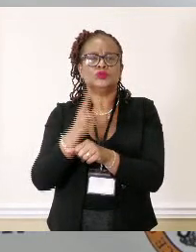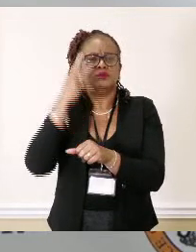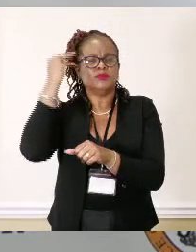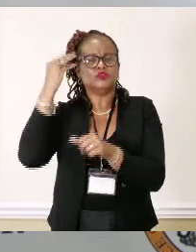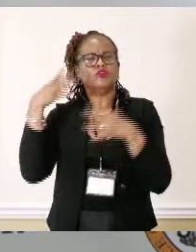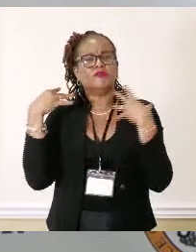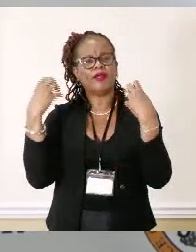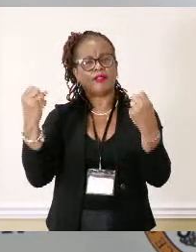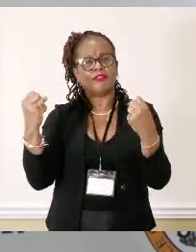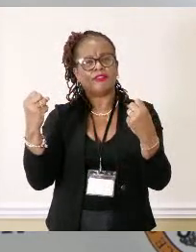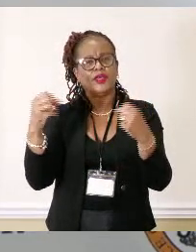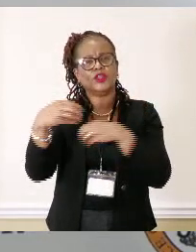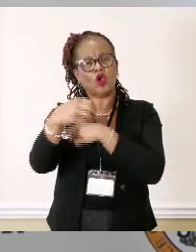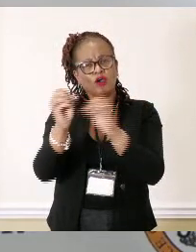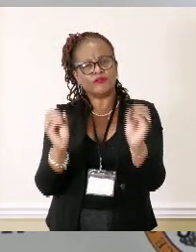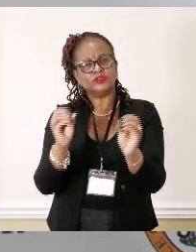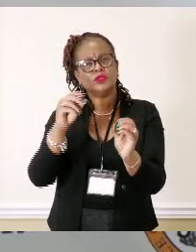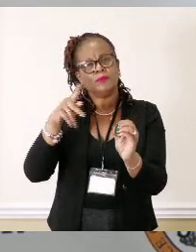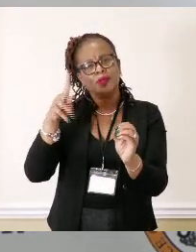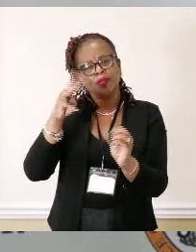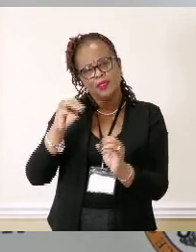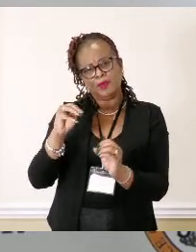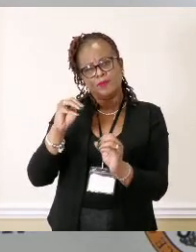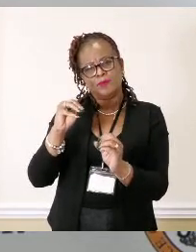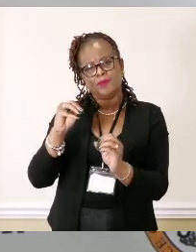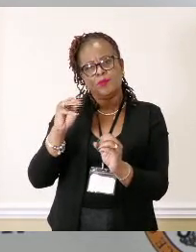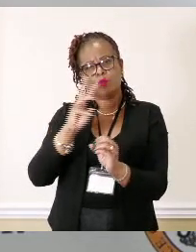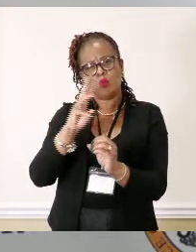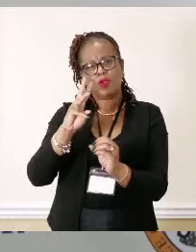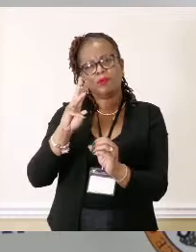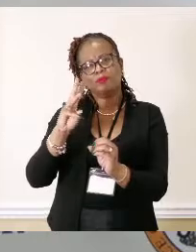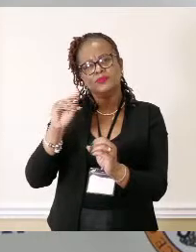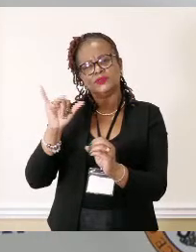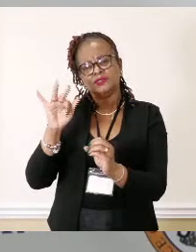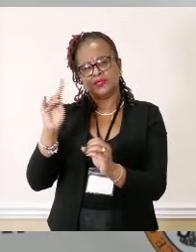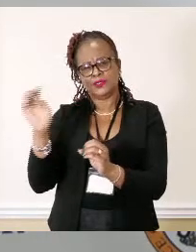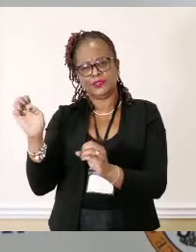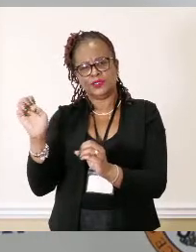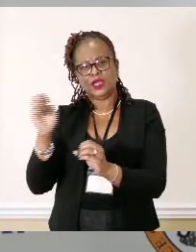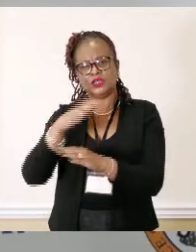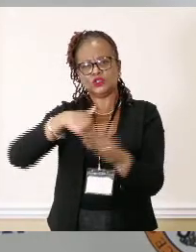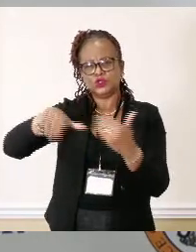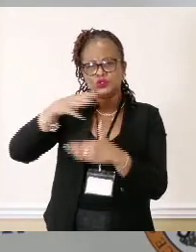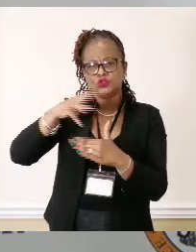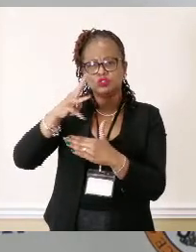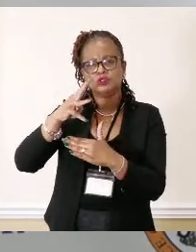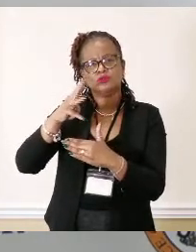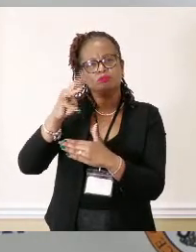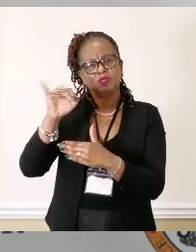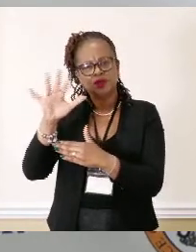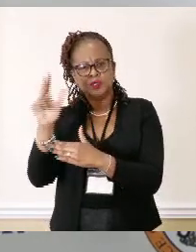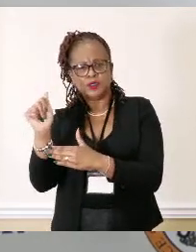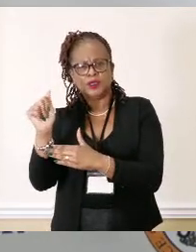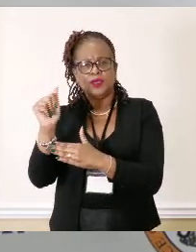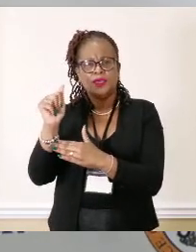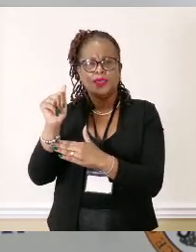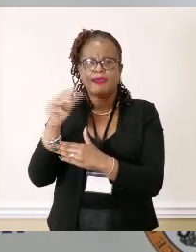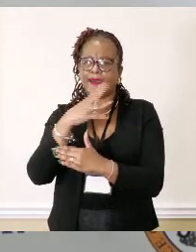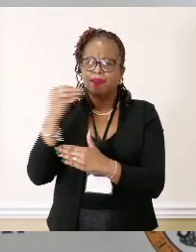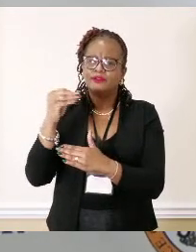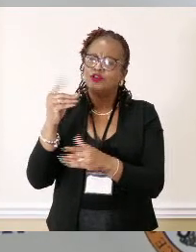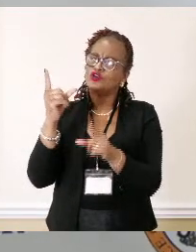Health and the Office of the Prime Minister's official websites and social platforms and